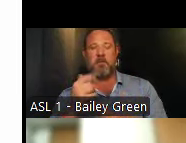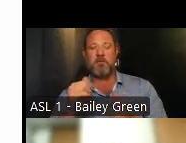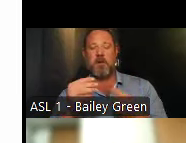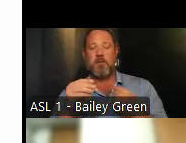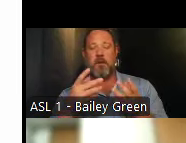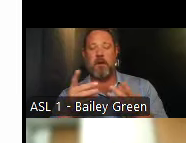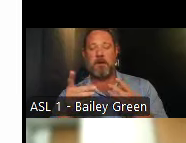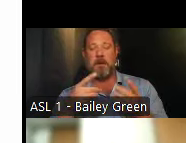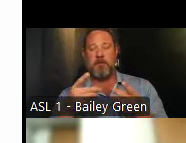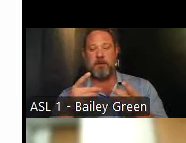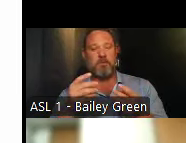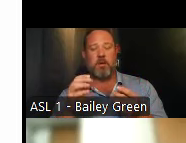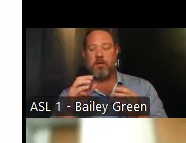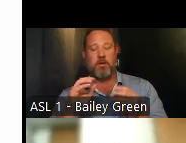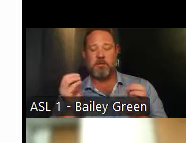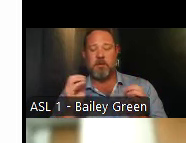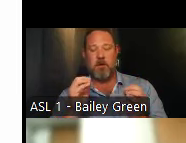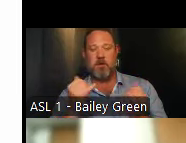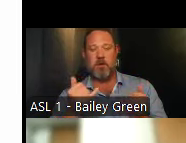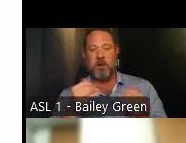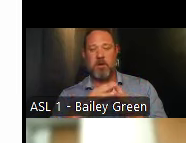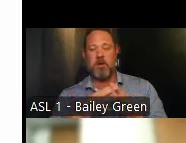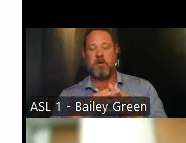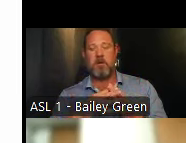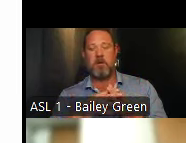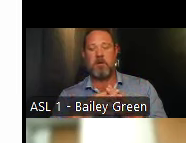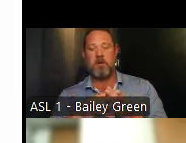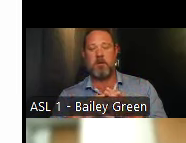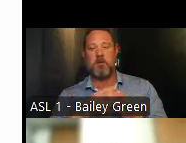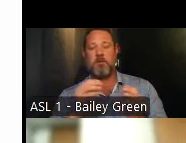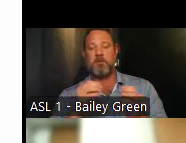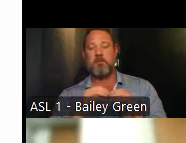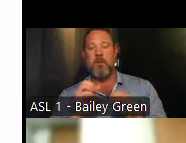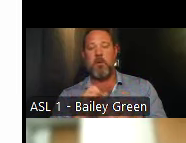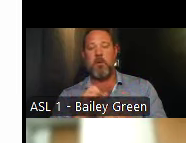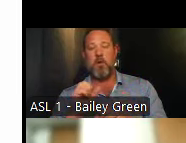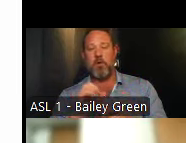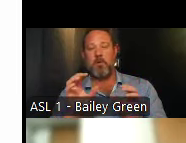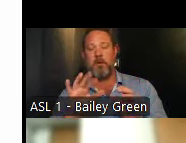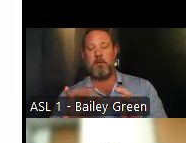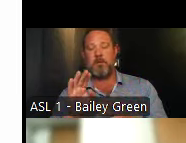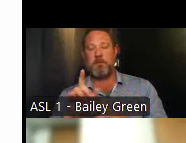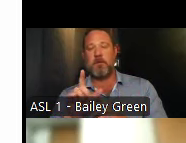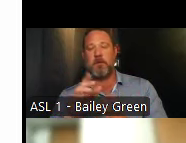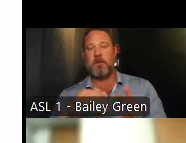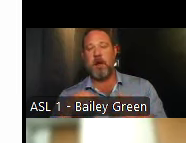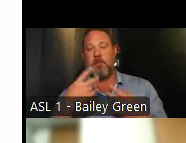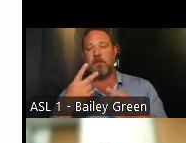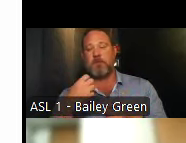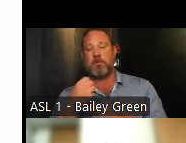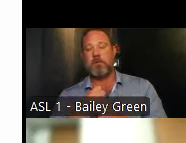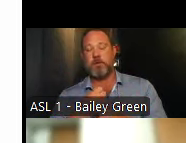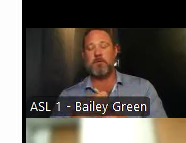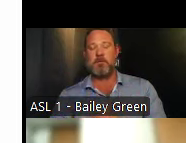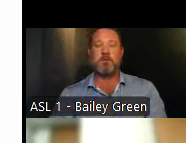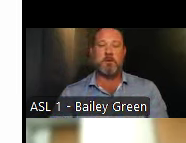where there is currently none. However, we do think that there's more work to be done on this bill. So we're happy that it's a 2-year bill and happy to